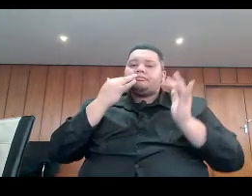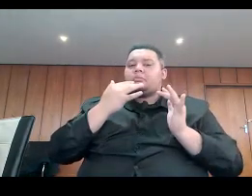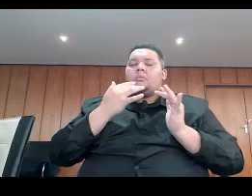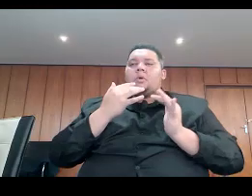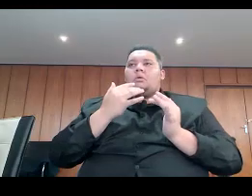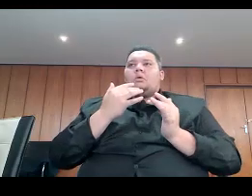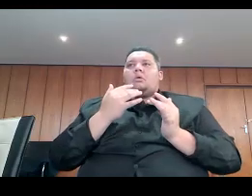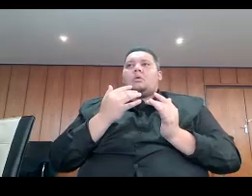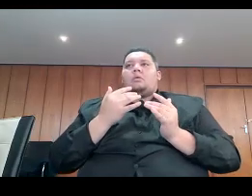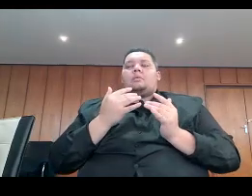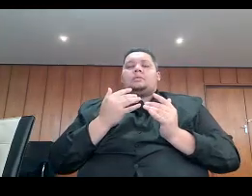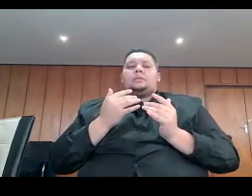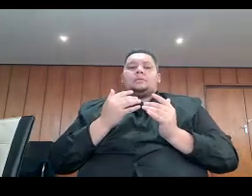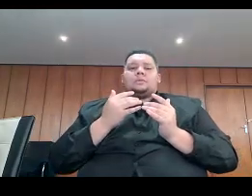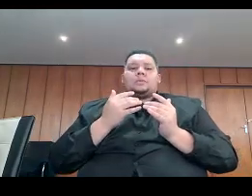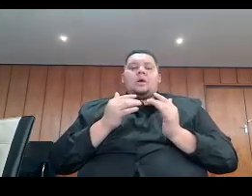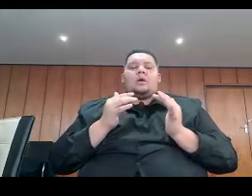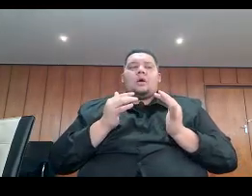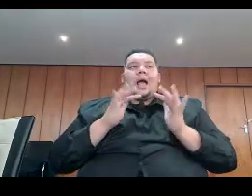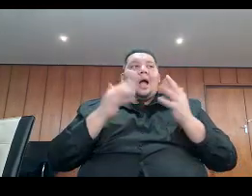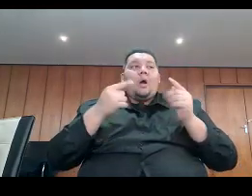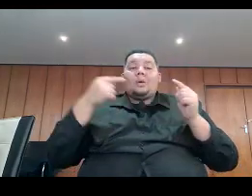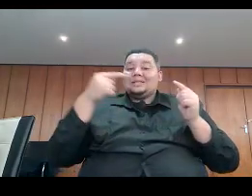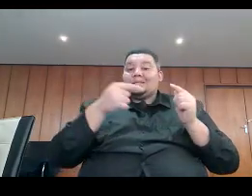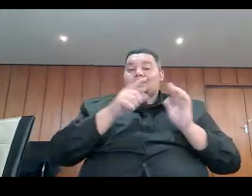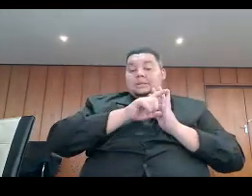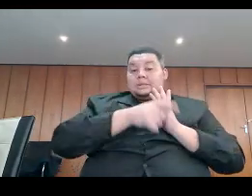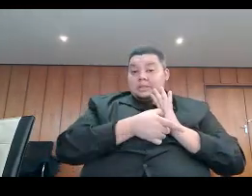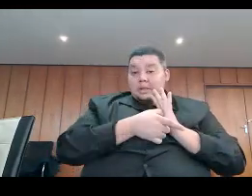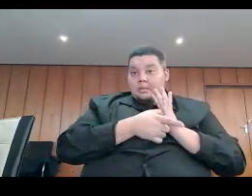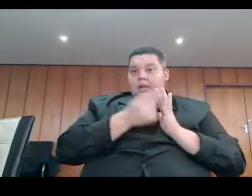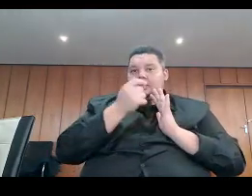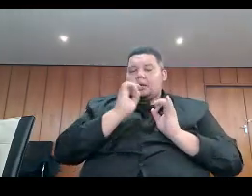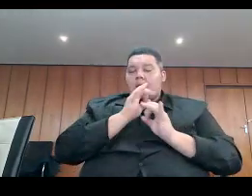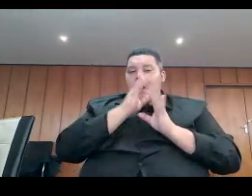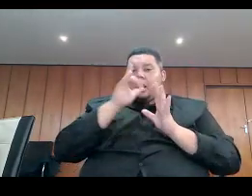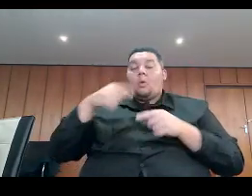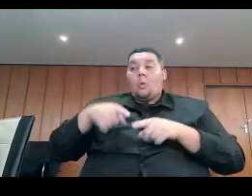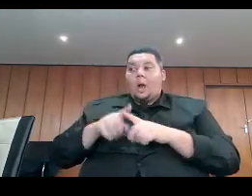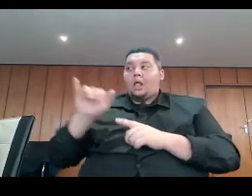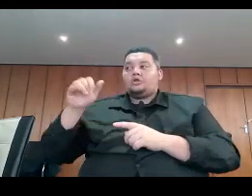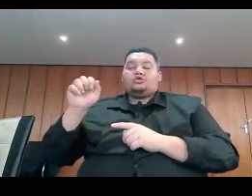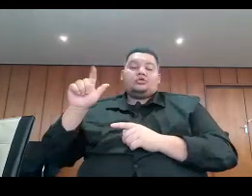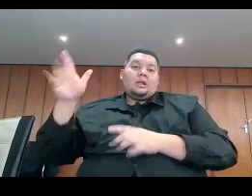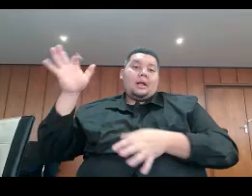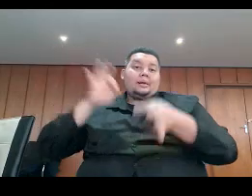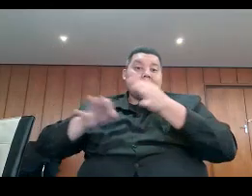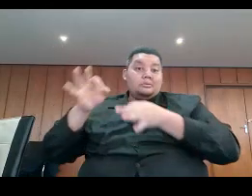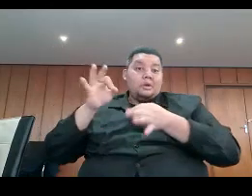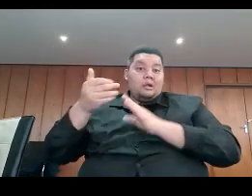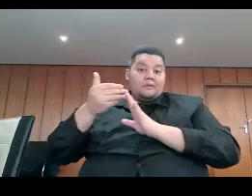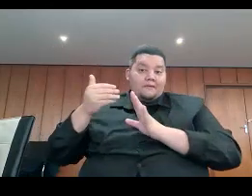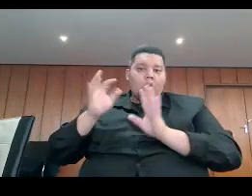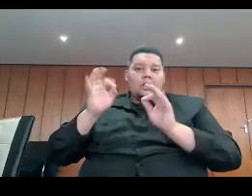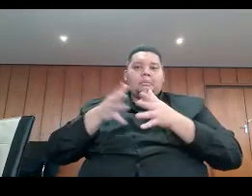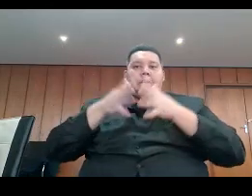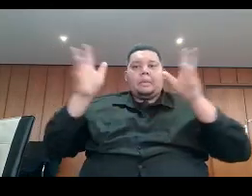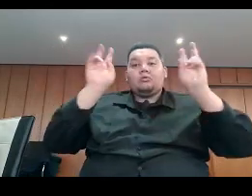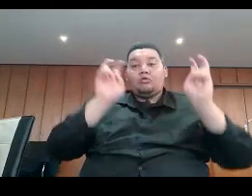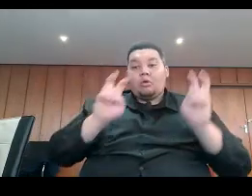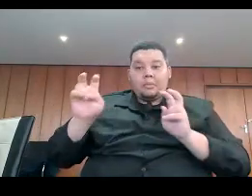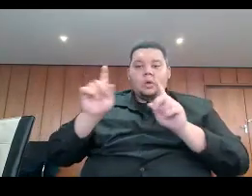what or how we make sense of disability, because as Joe was talking about it before, it's a big topic